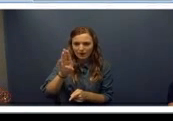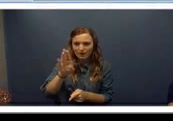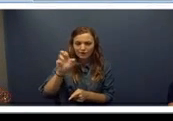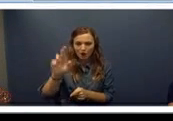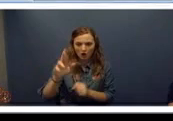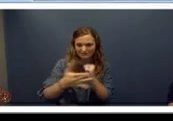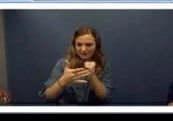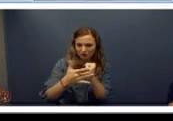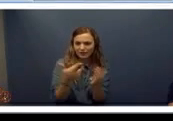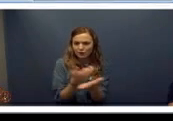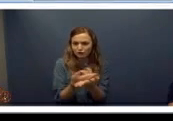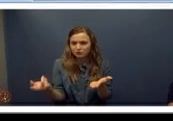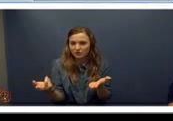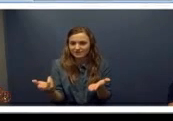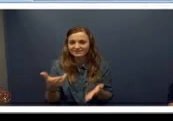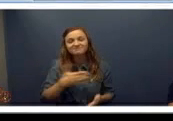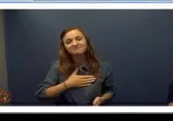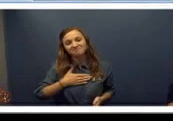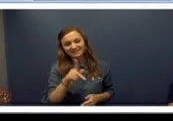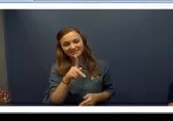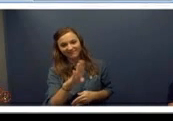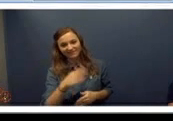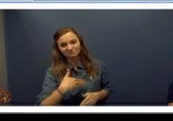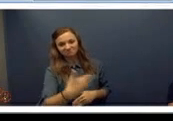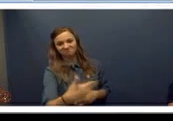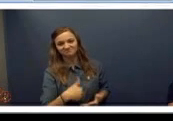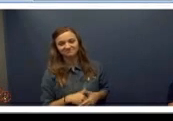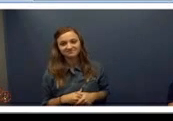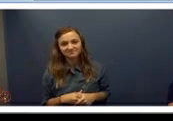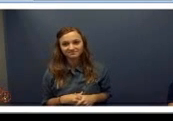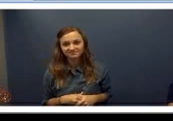this webinar's technology and resources. Kevin,